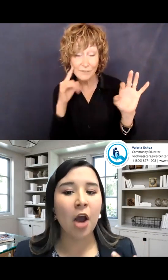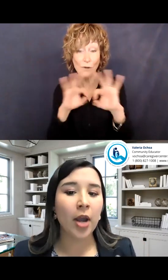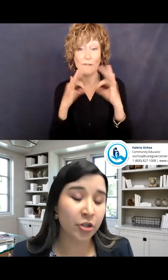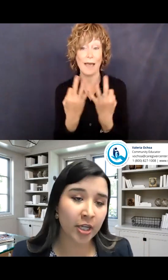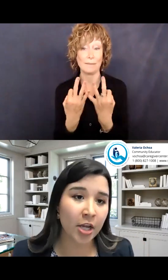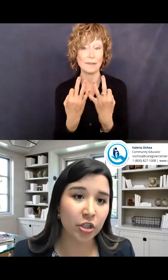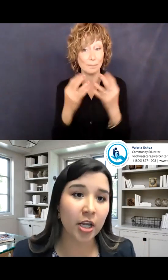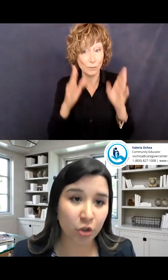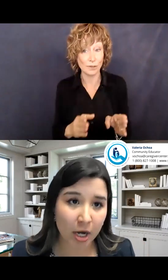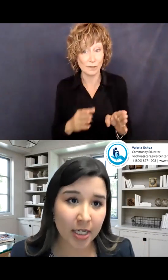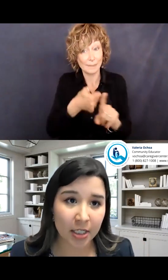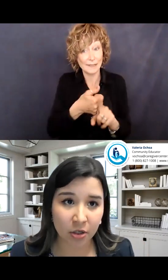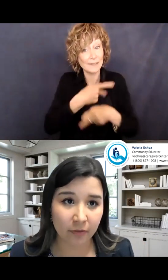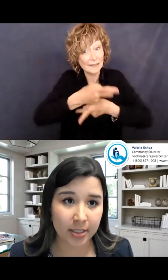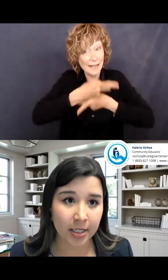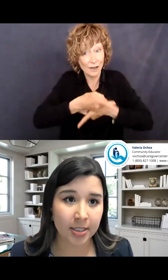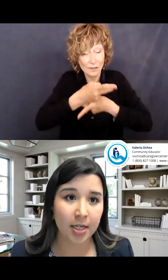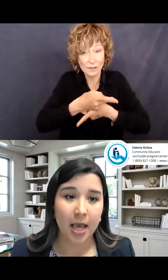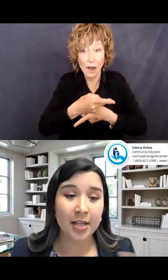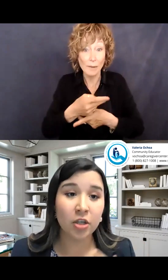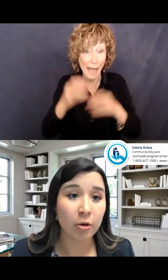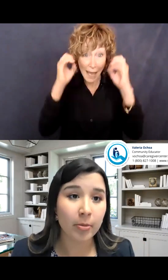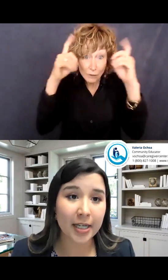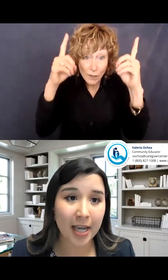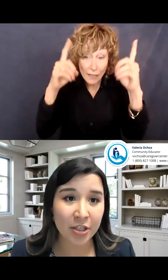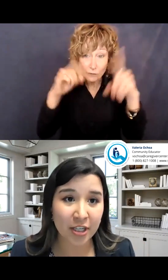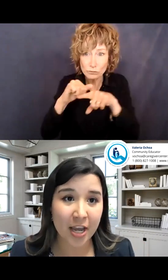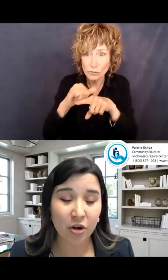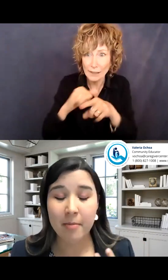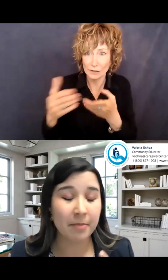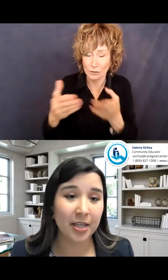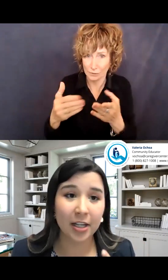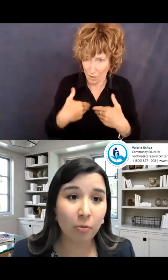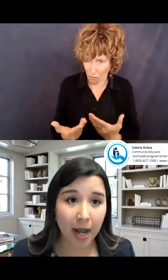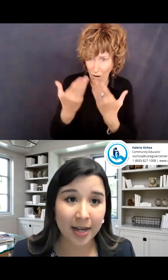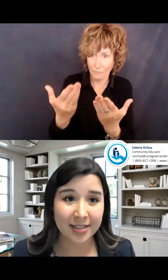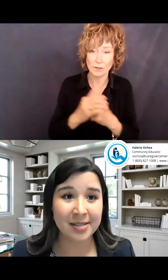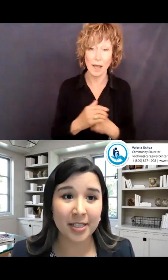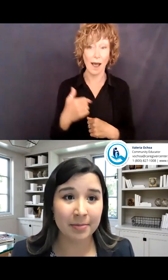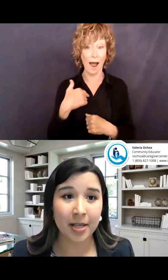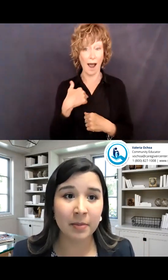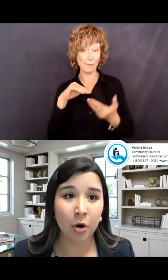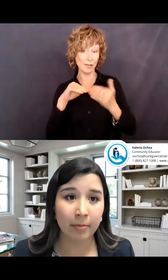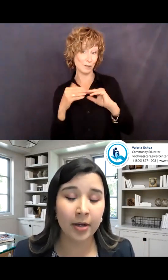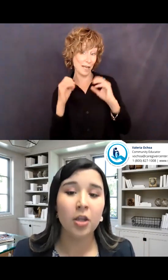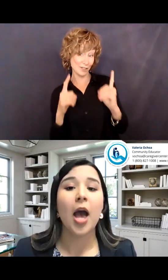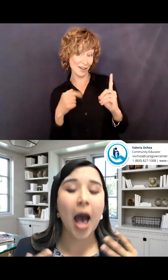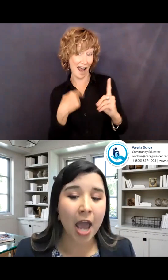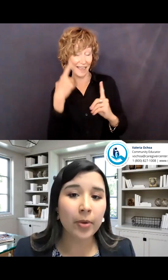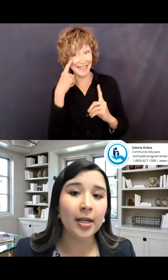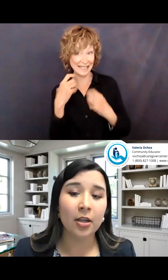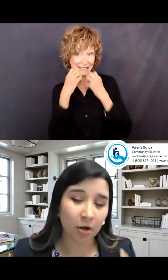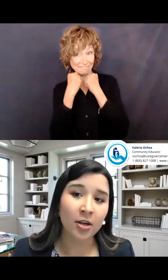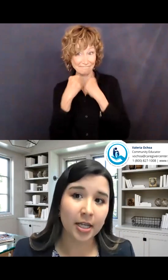offer our education and training services. As a community educator, I may be a little biased. This is my department.